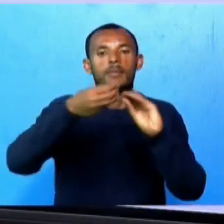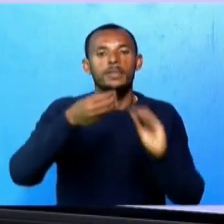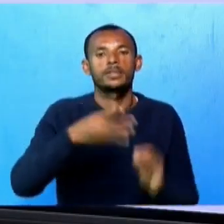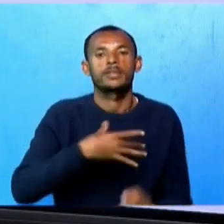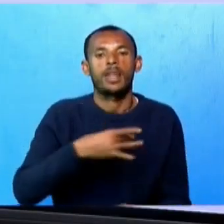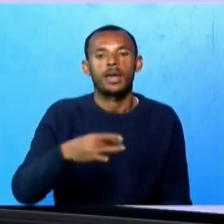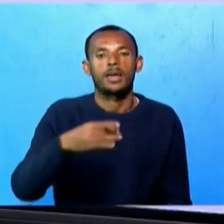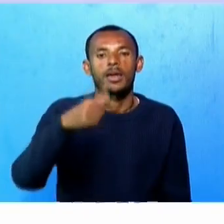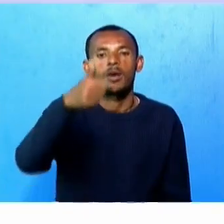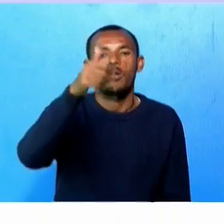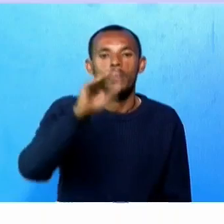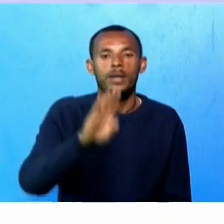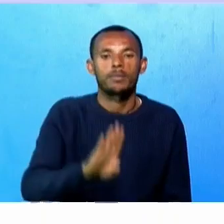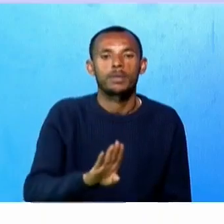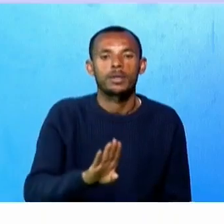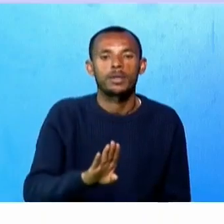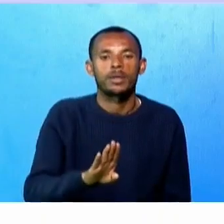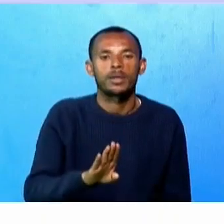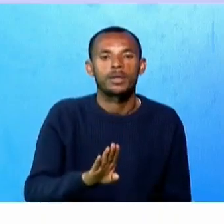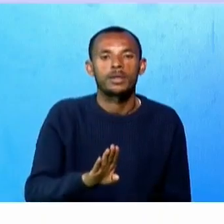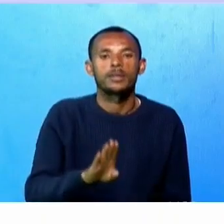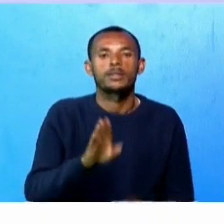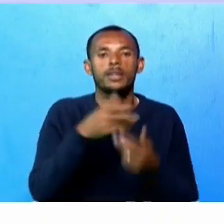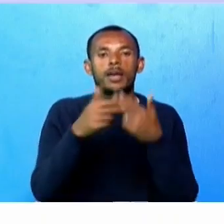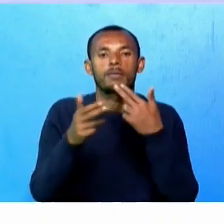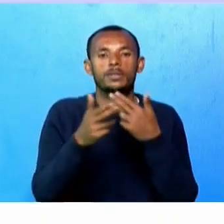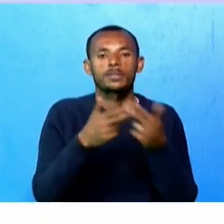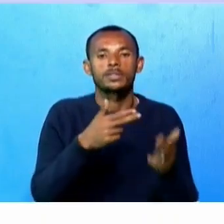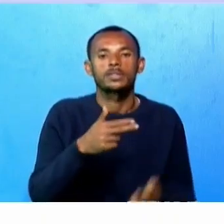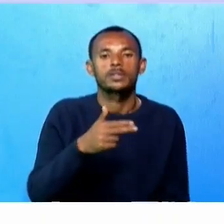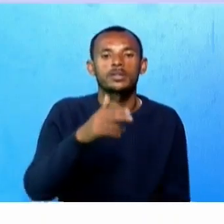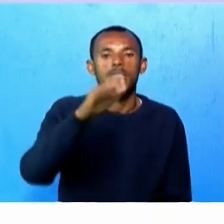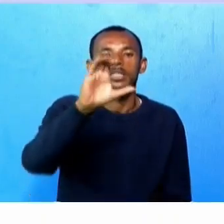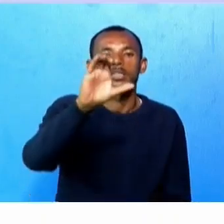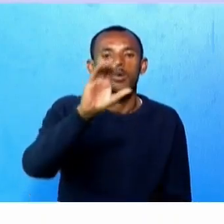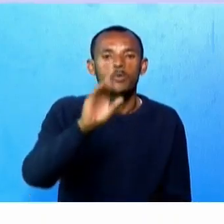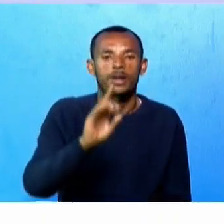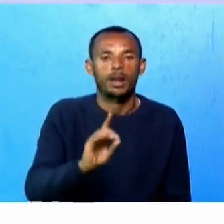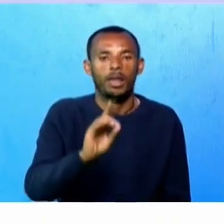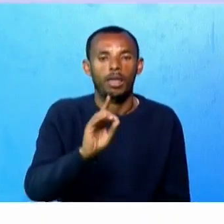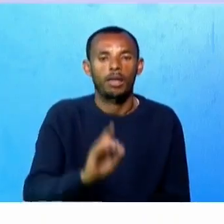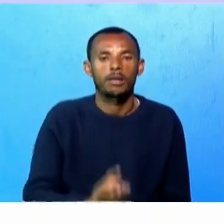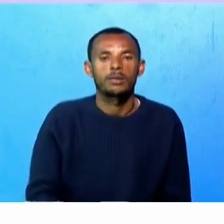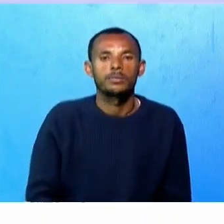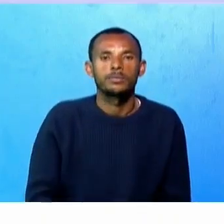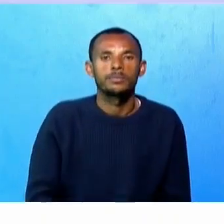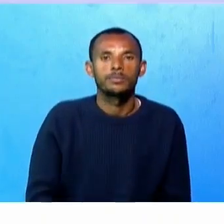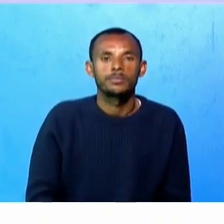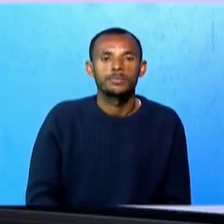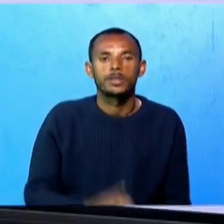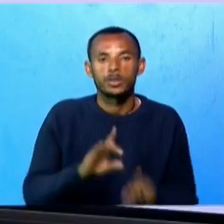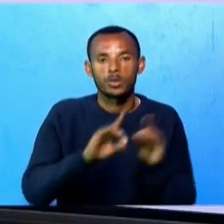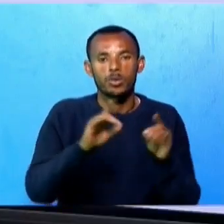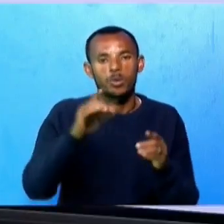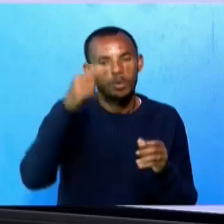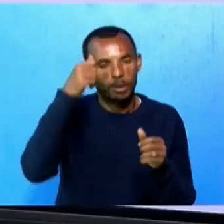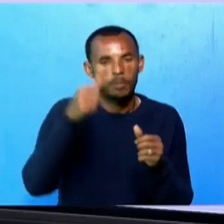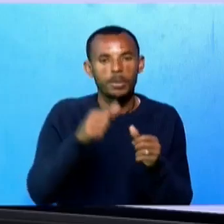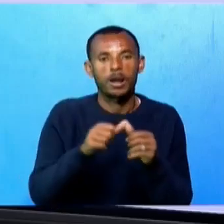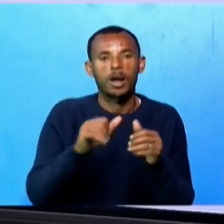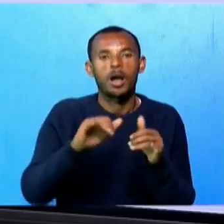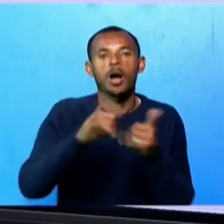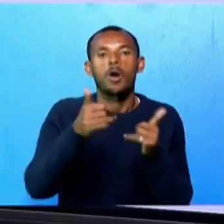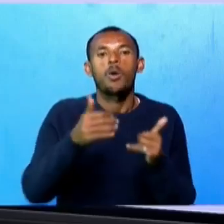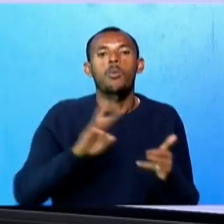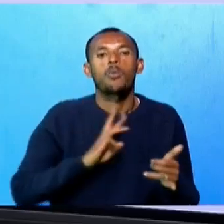A over B times C over D. Do you remember how we made